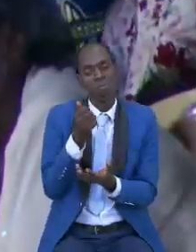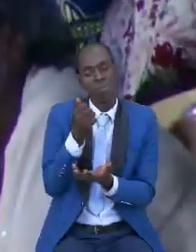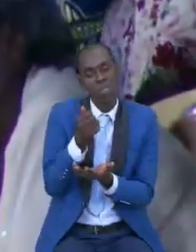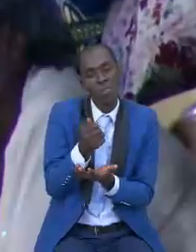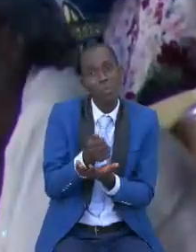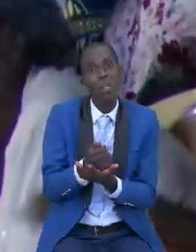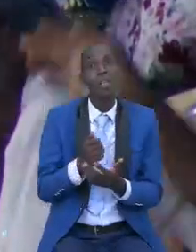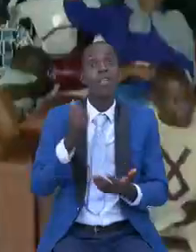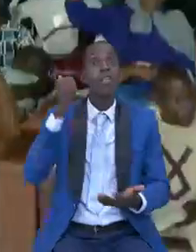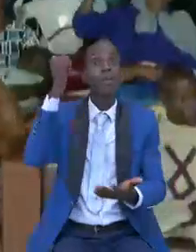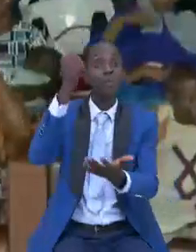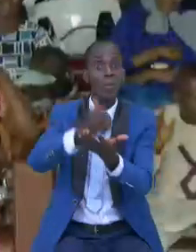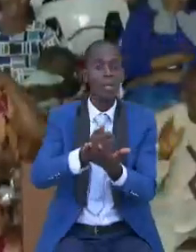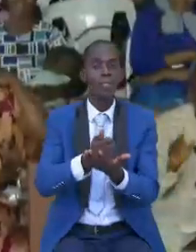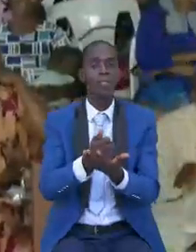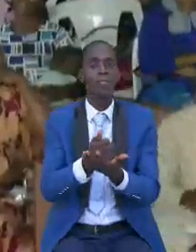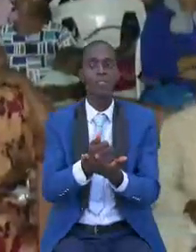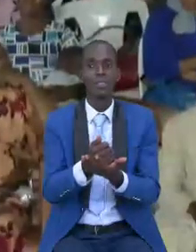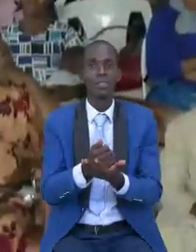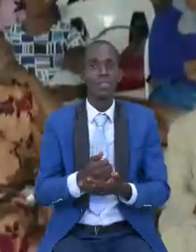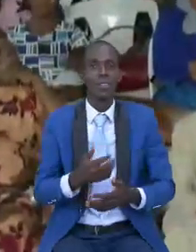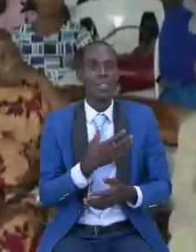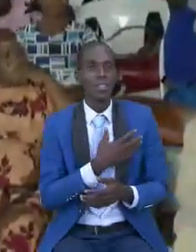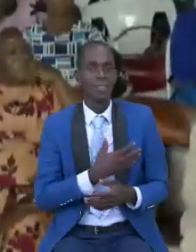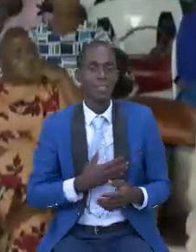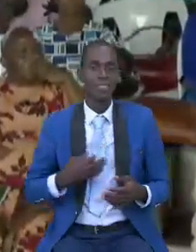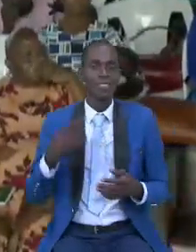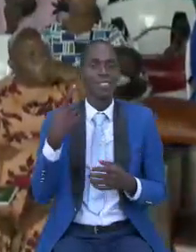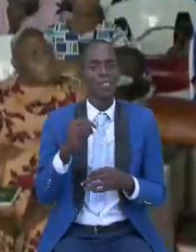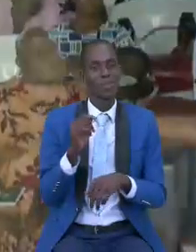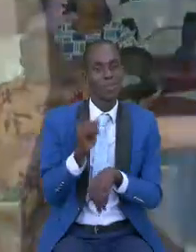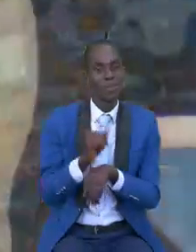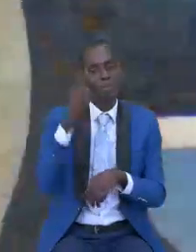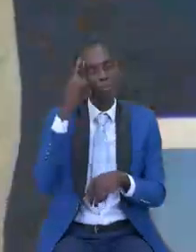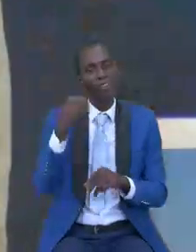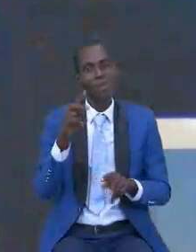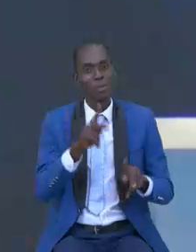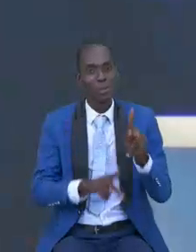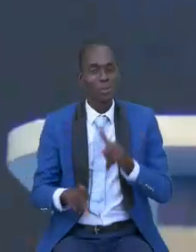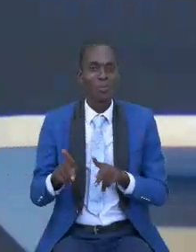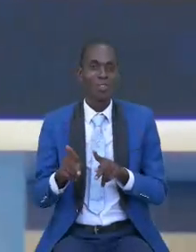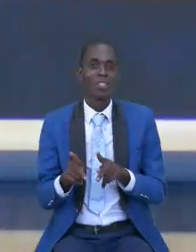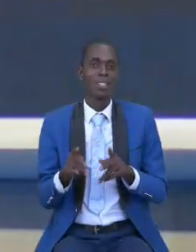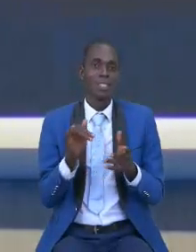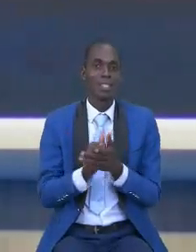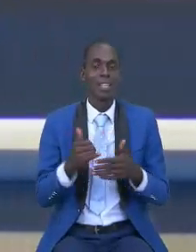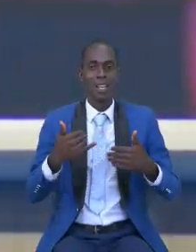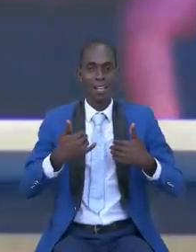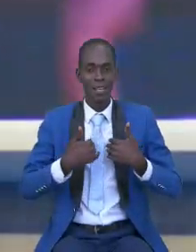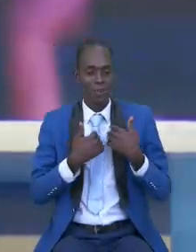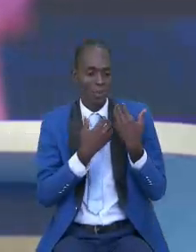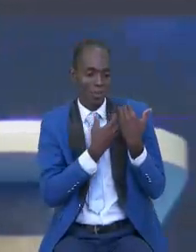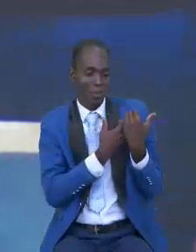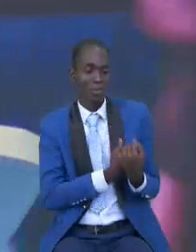Amen. And when it works for the people that have confident